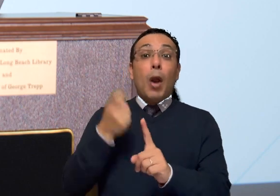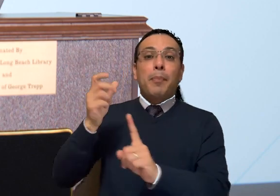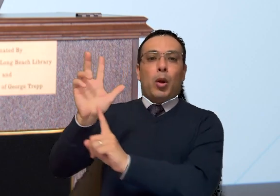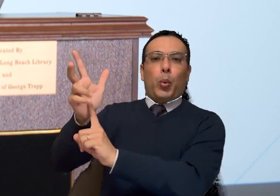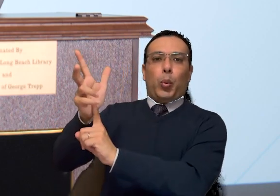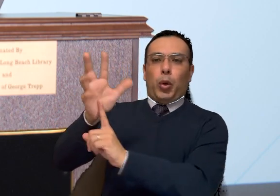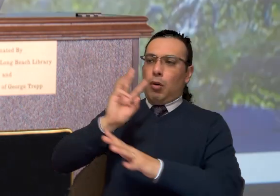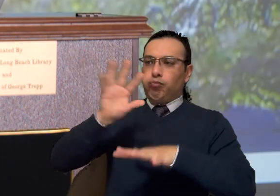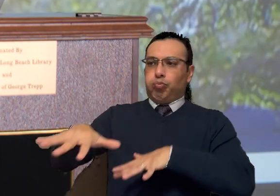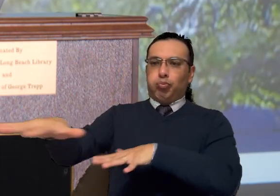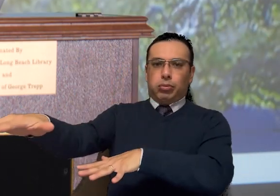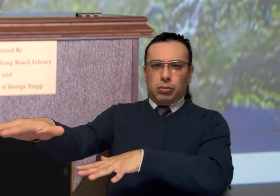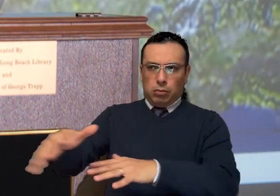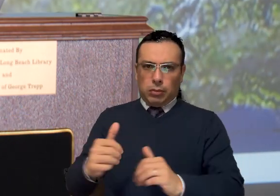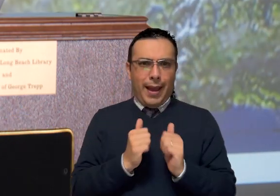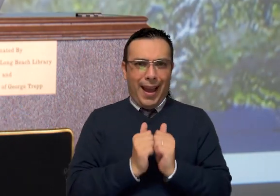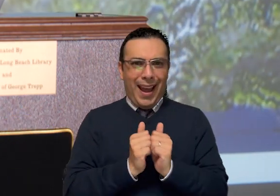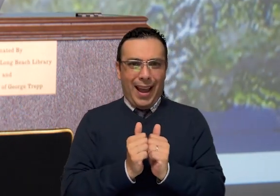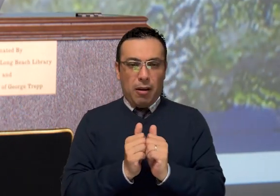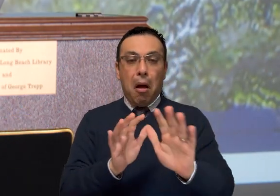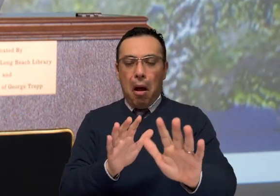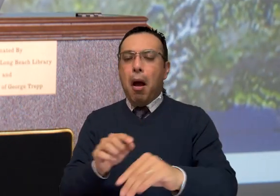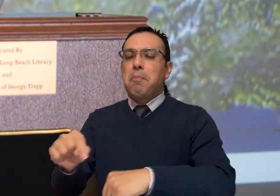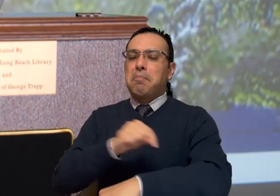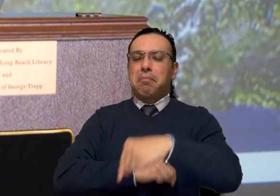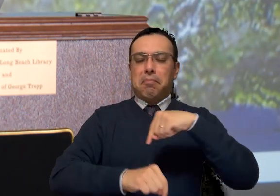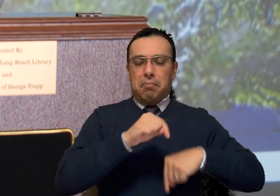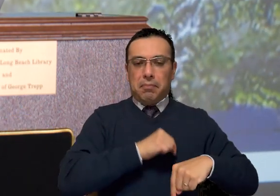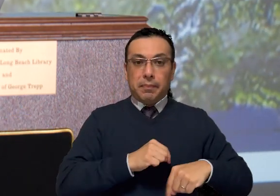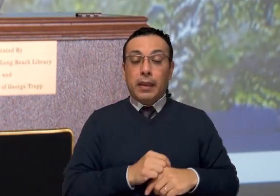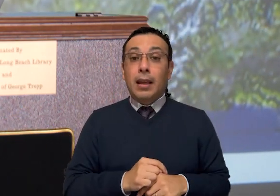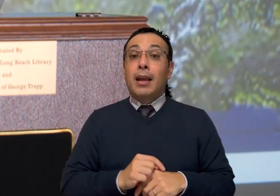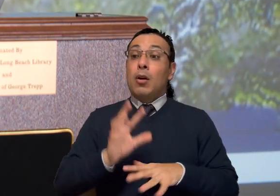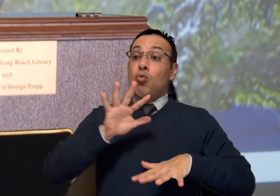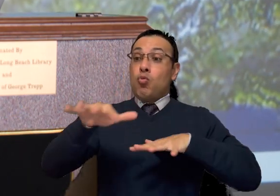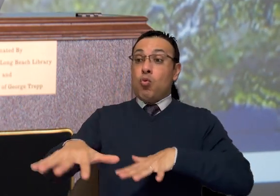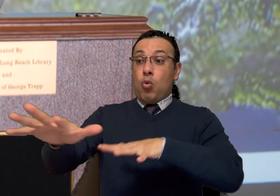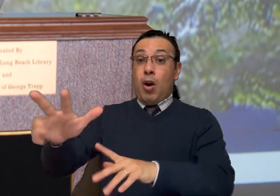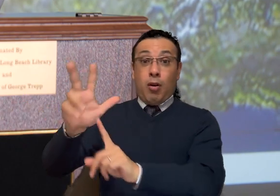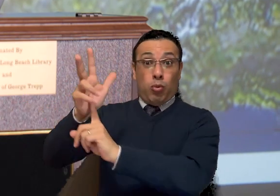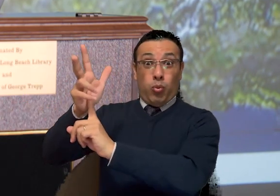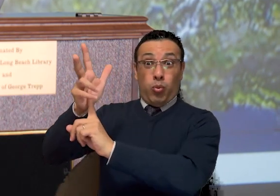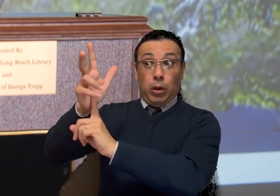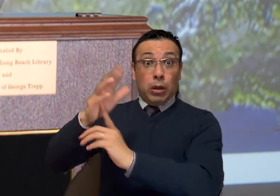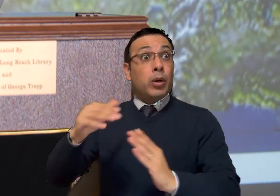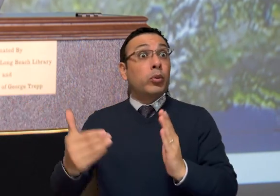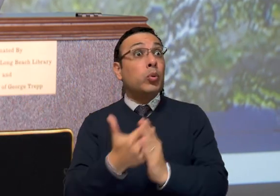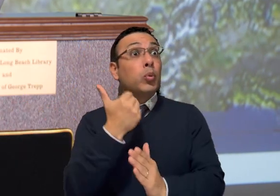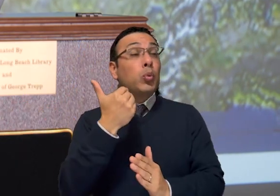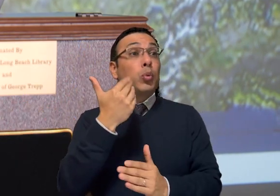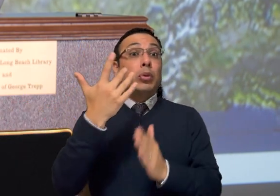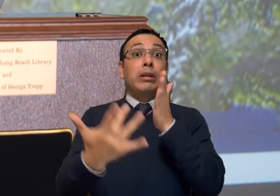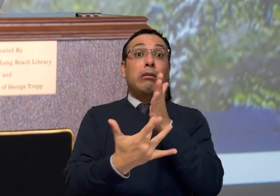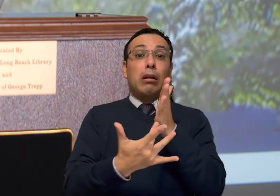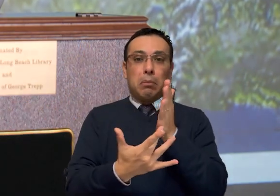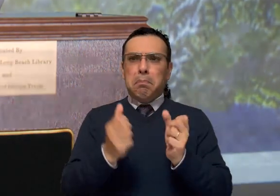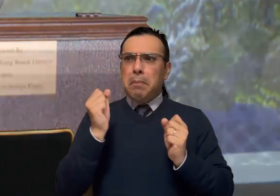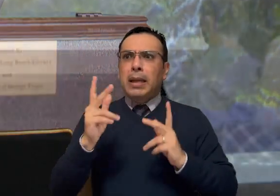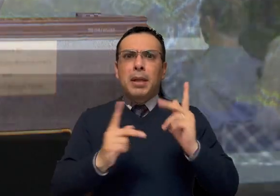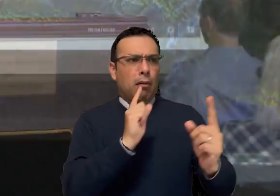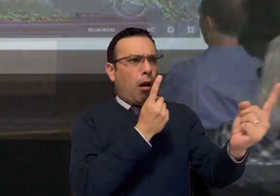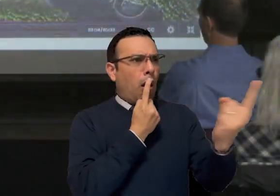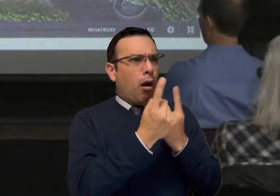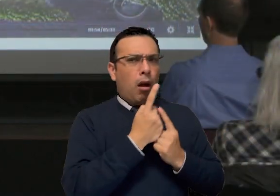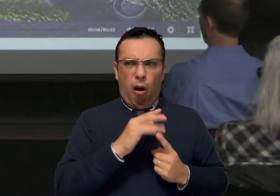that? Well, before we do that, I want you to know offshore wind is not new. Some people say to me all the time, well, it's a